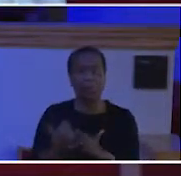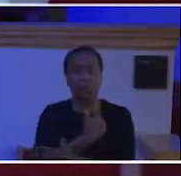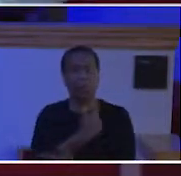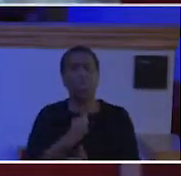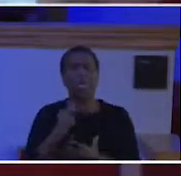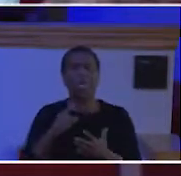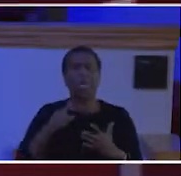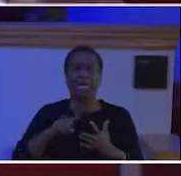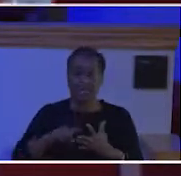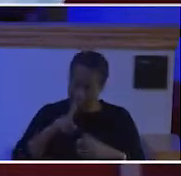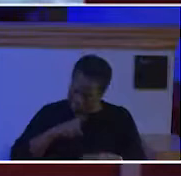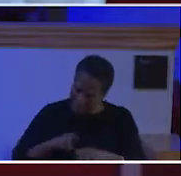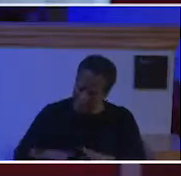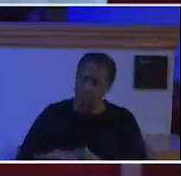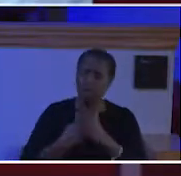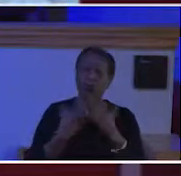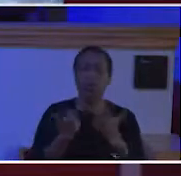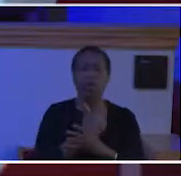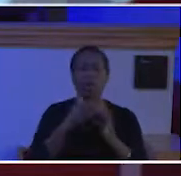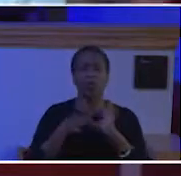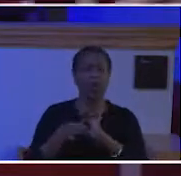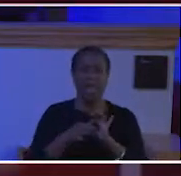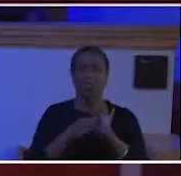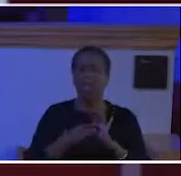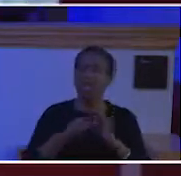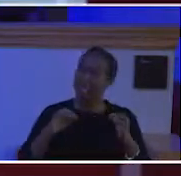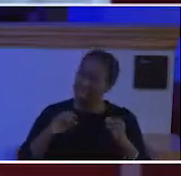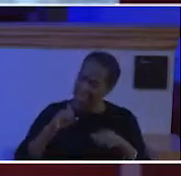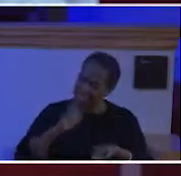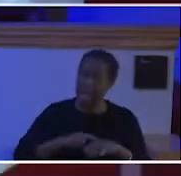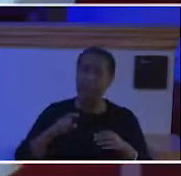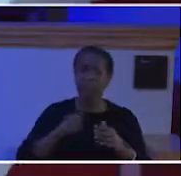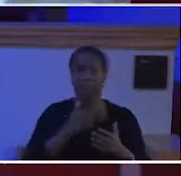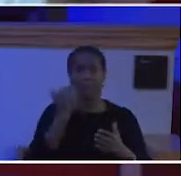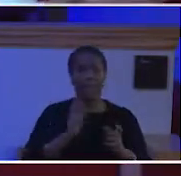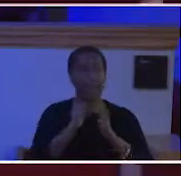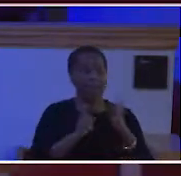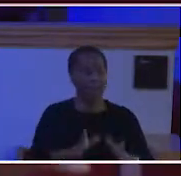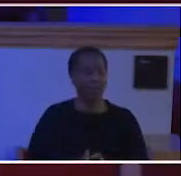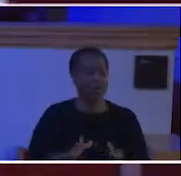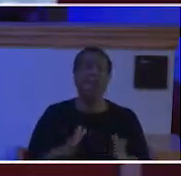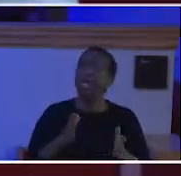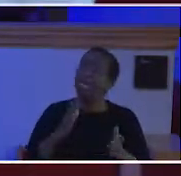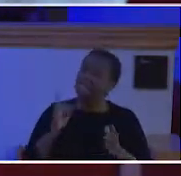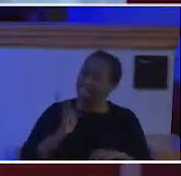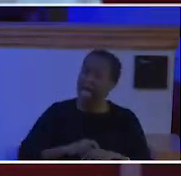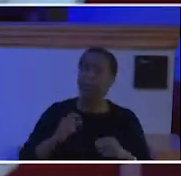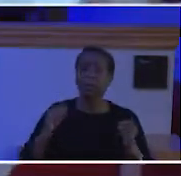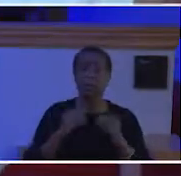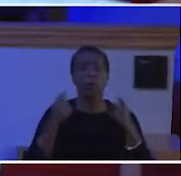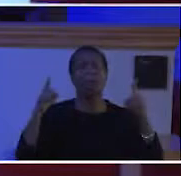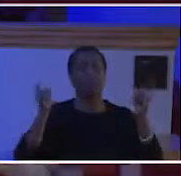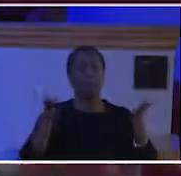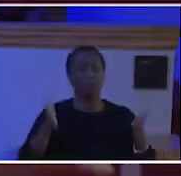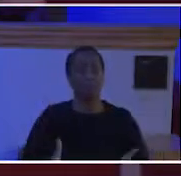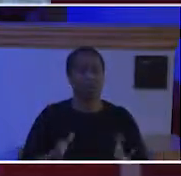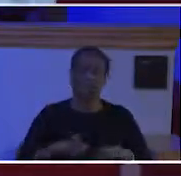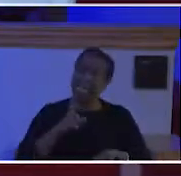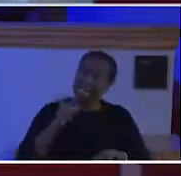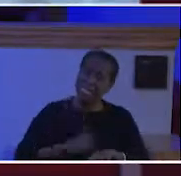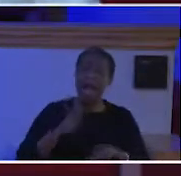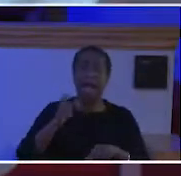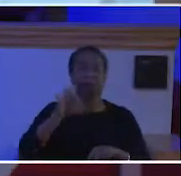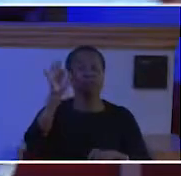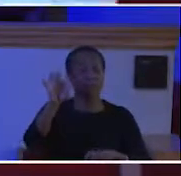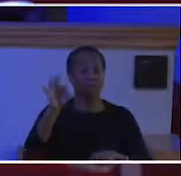start a new relationship. It's time to be a better giver. It's time to be a more effective servant. It's time to preach the gospel.